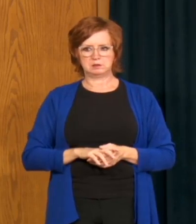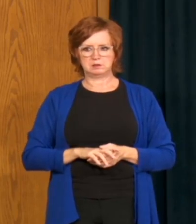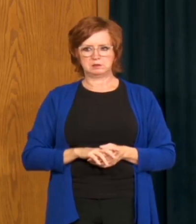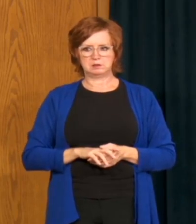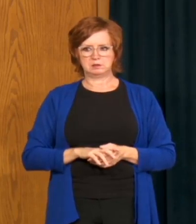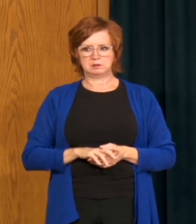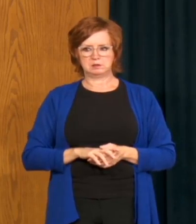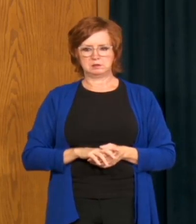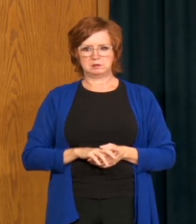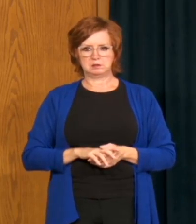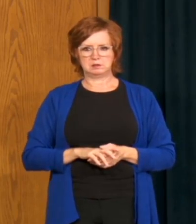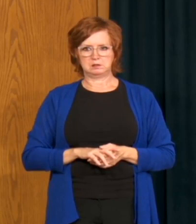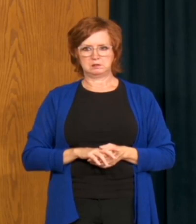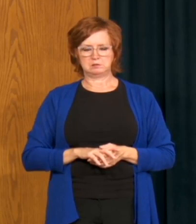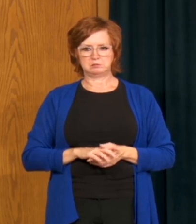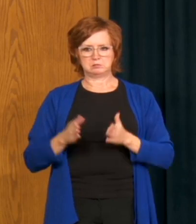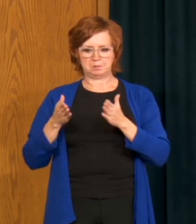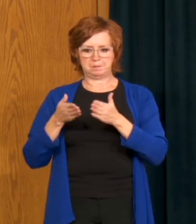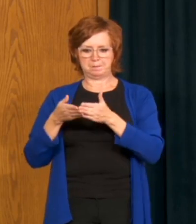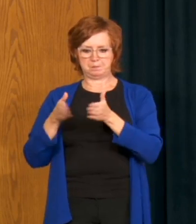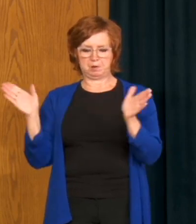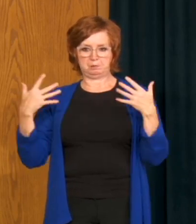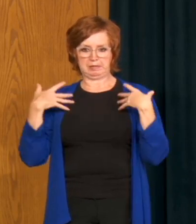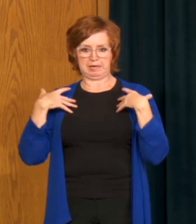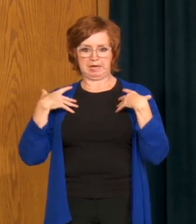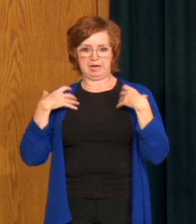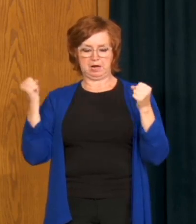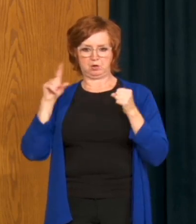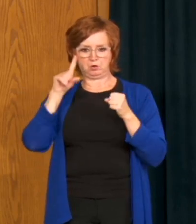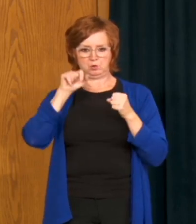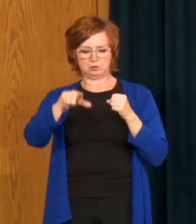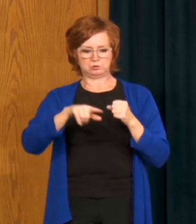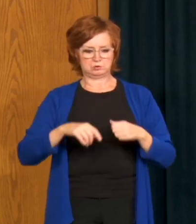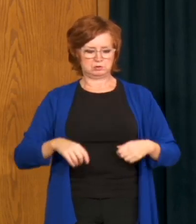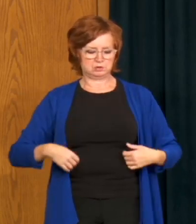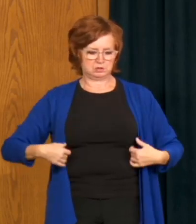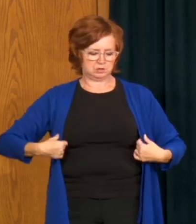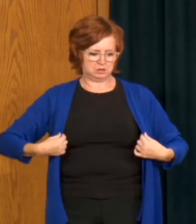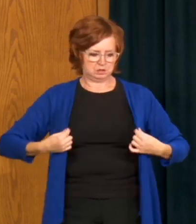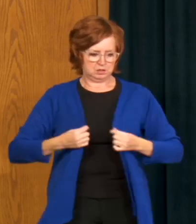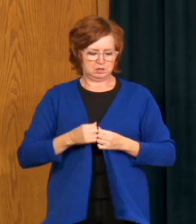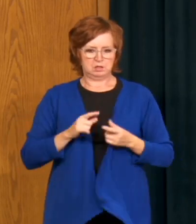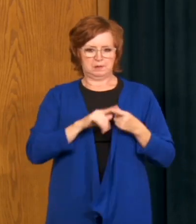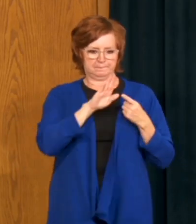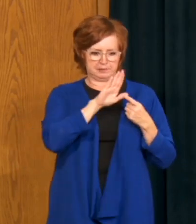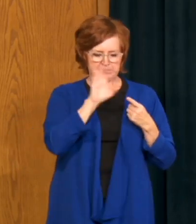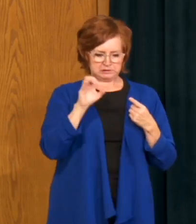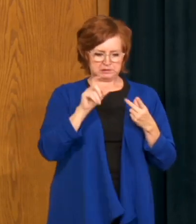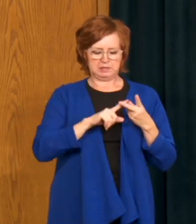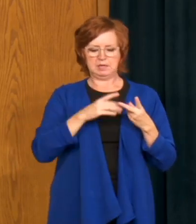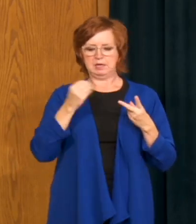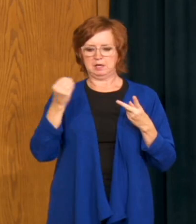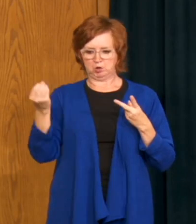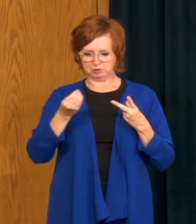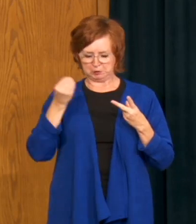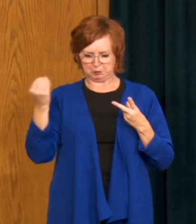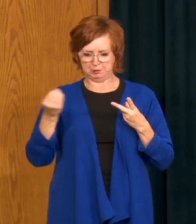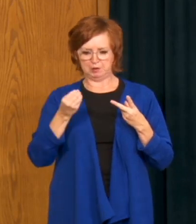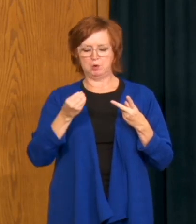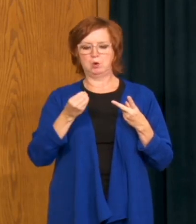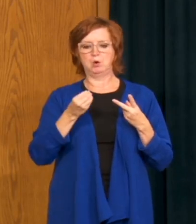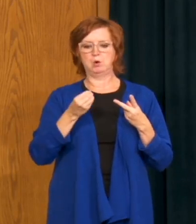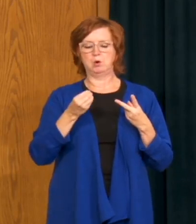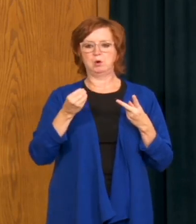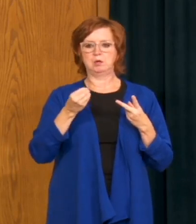hope you'll forgive the question. Some of your counterparts, Dr. Shahab, in British Columbia as well as the City of Toronto,